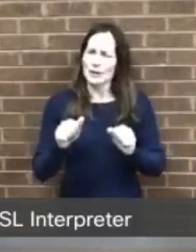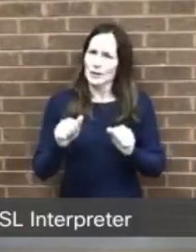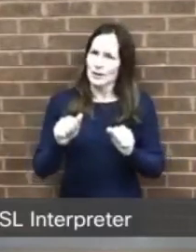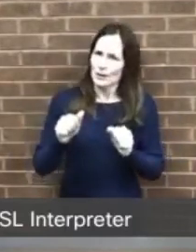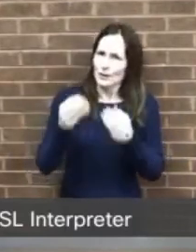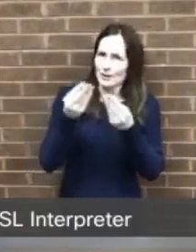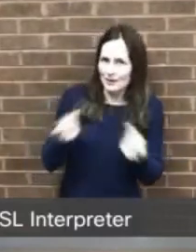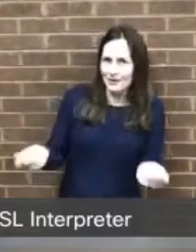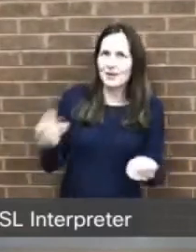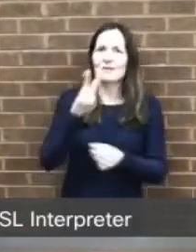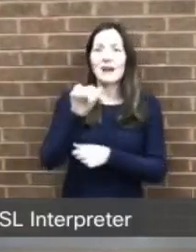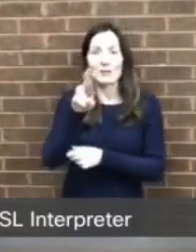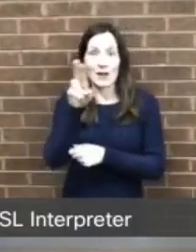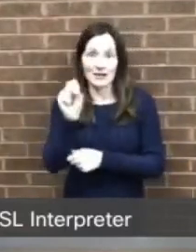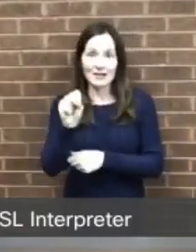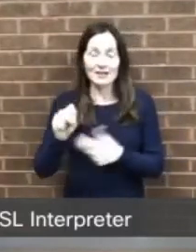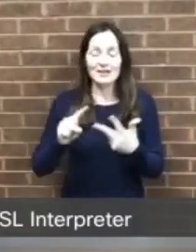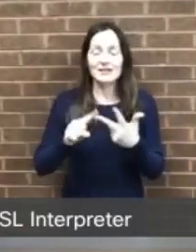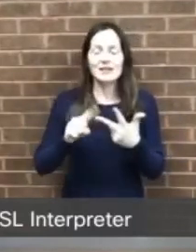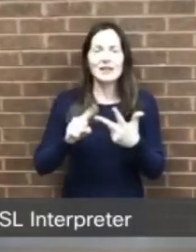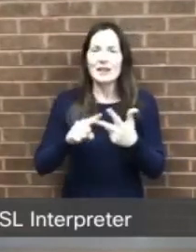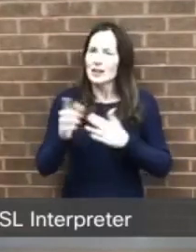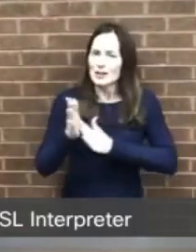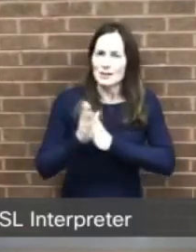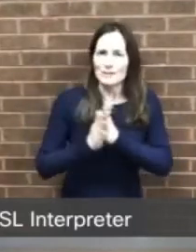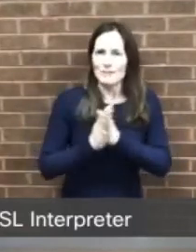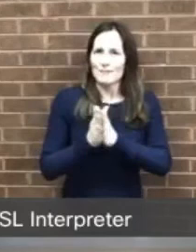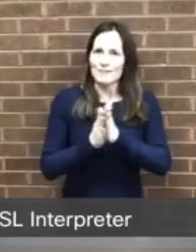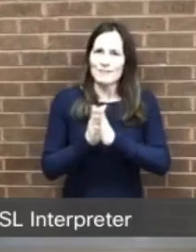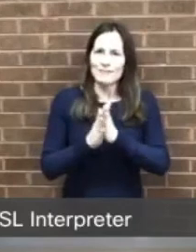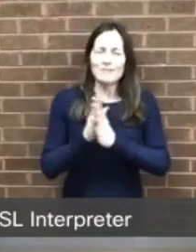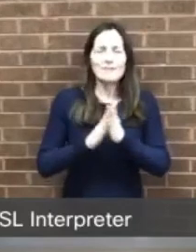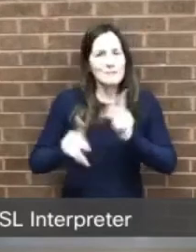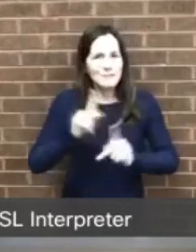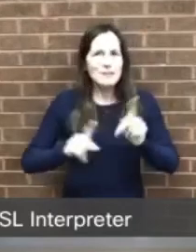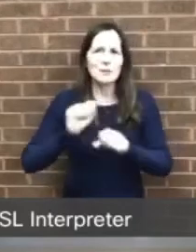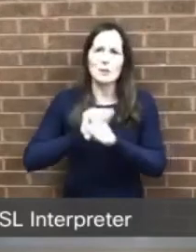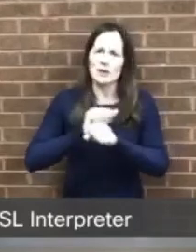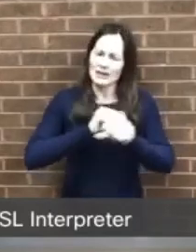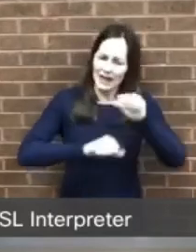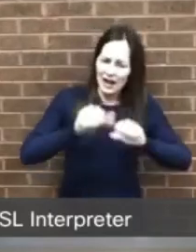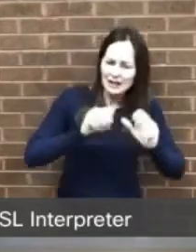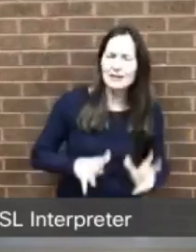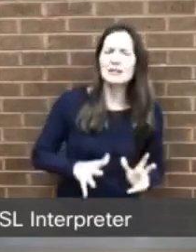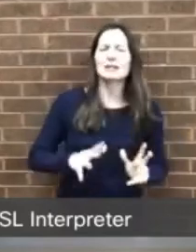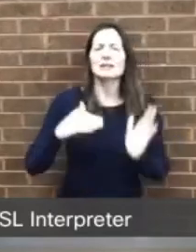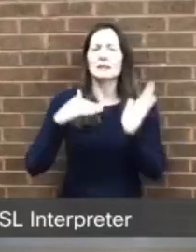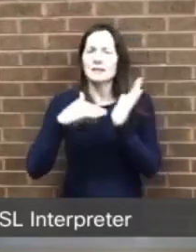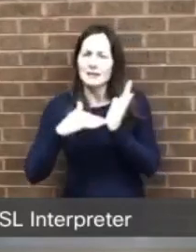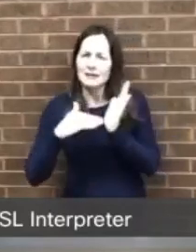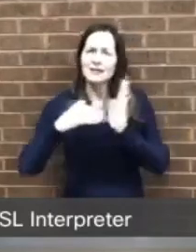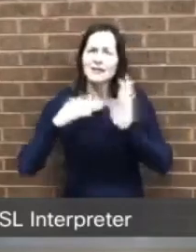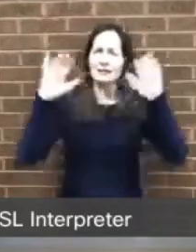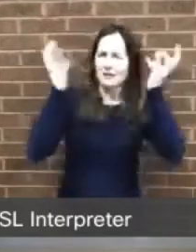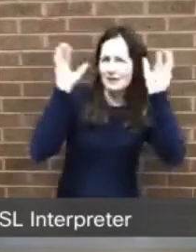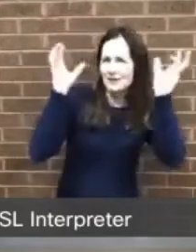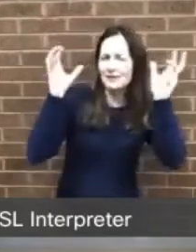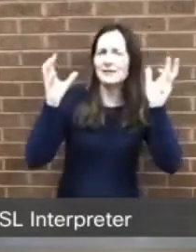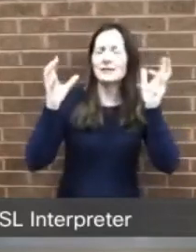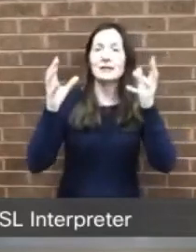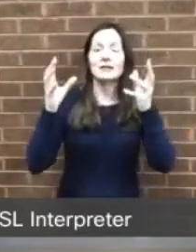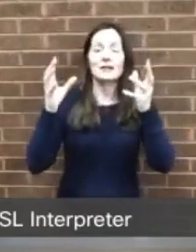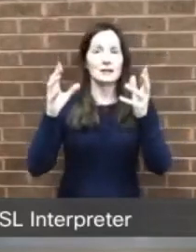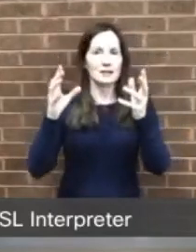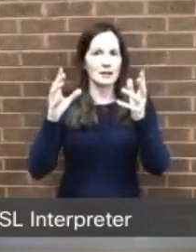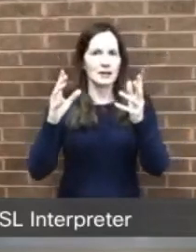celebrate determination, frontline medical personnel and essential workers. Let us acknowledge